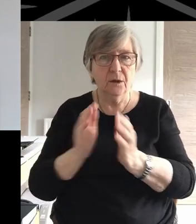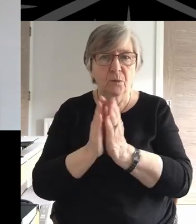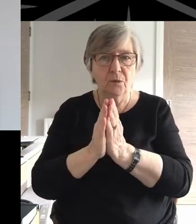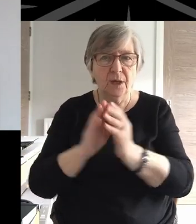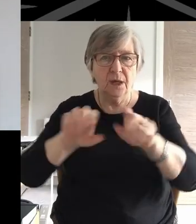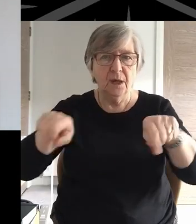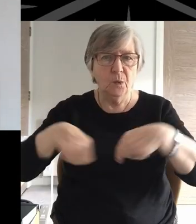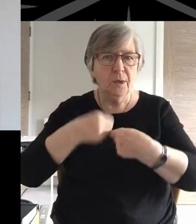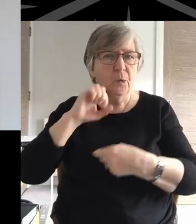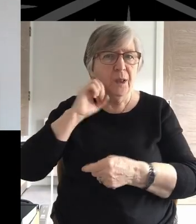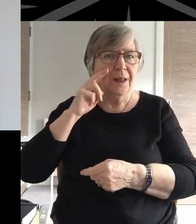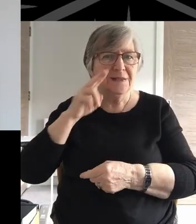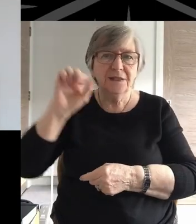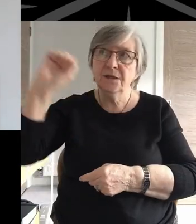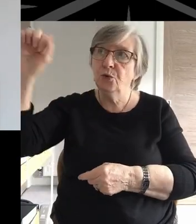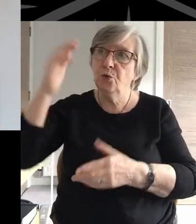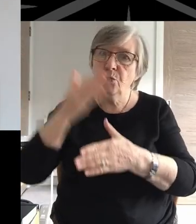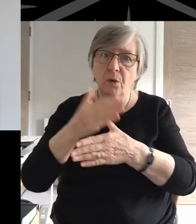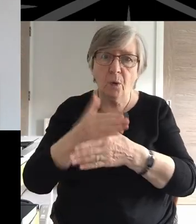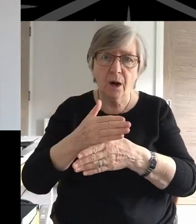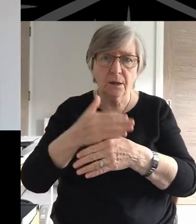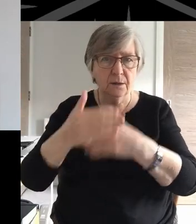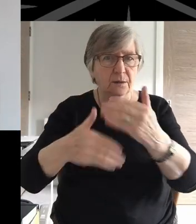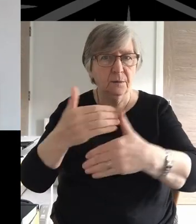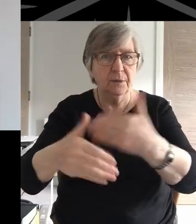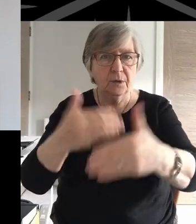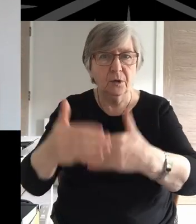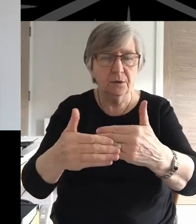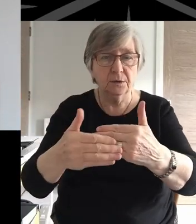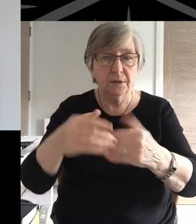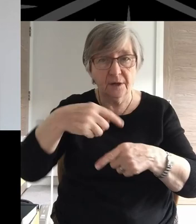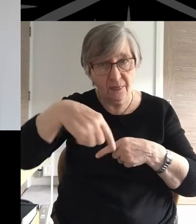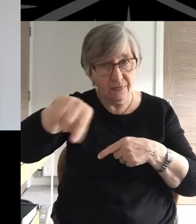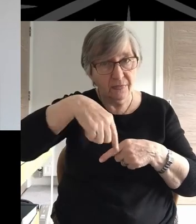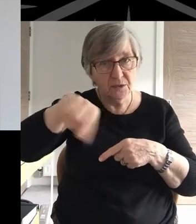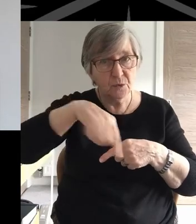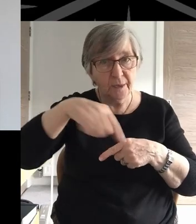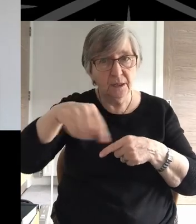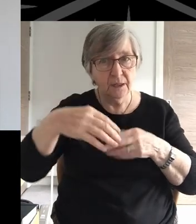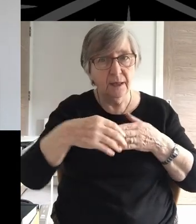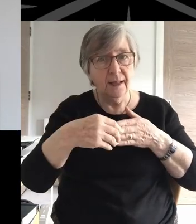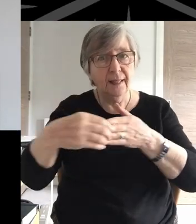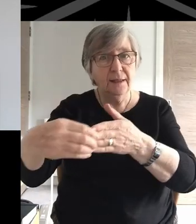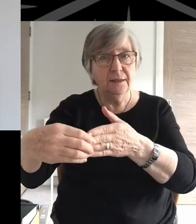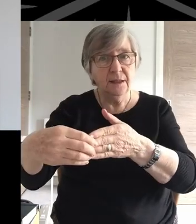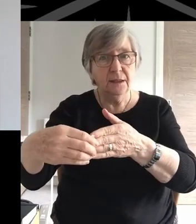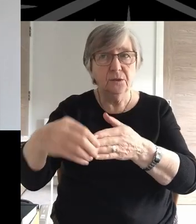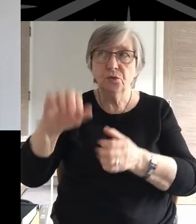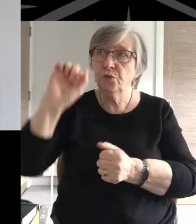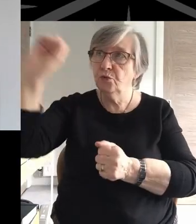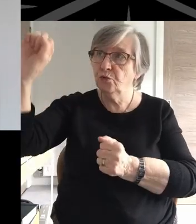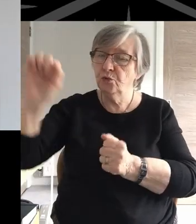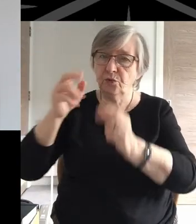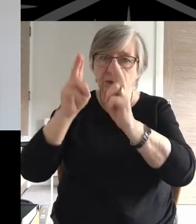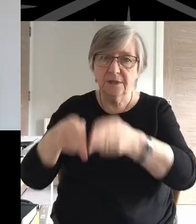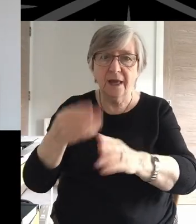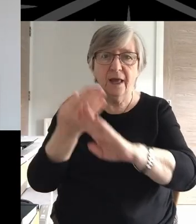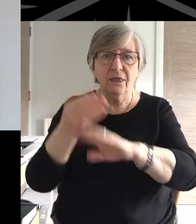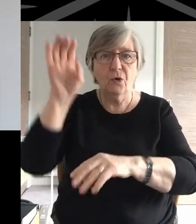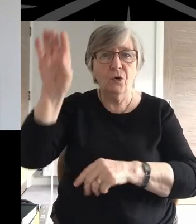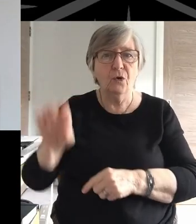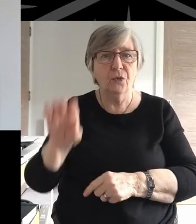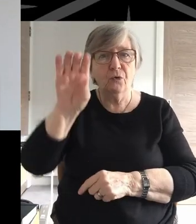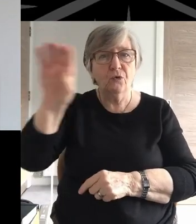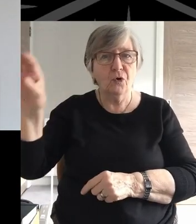done. That in this week that leads up to your sacrifice, your